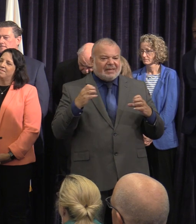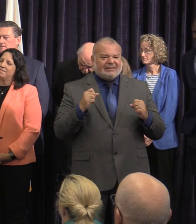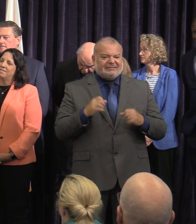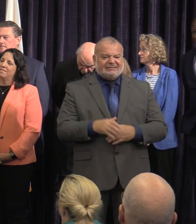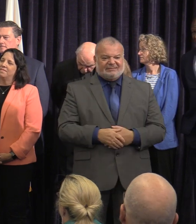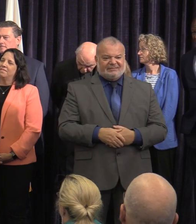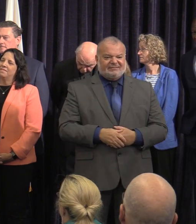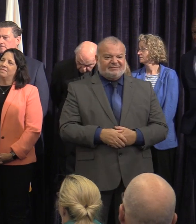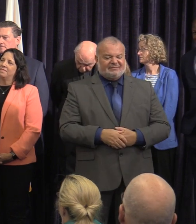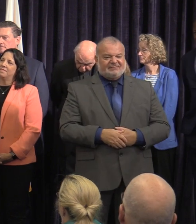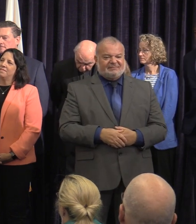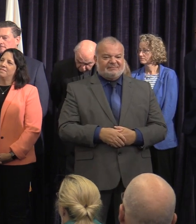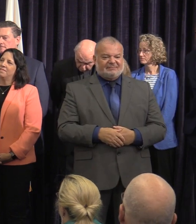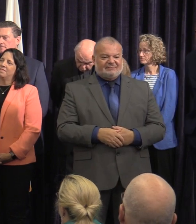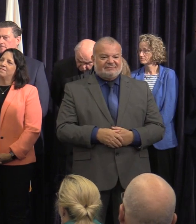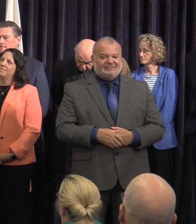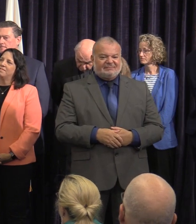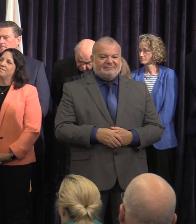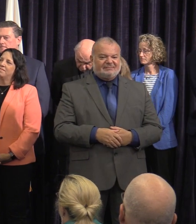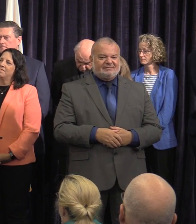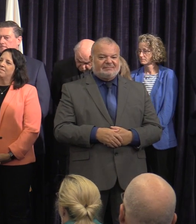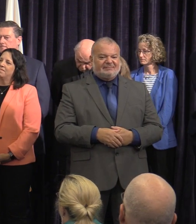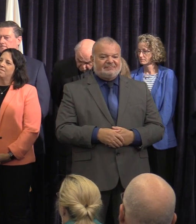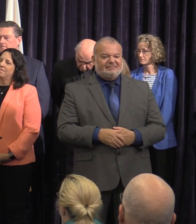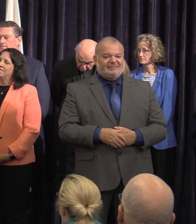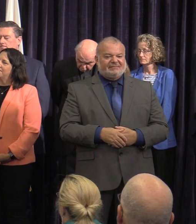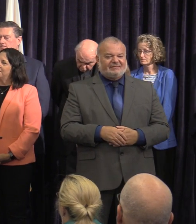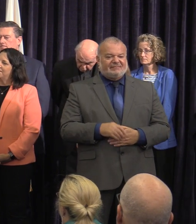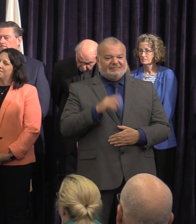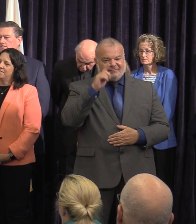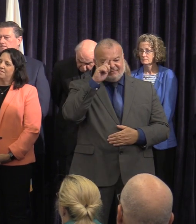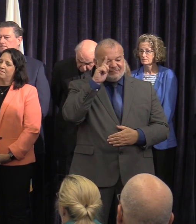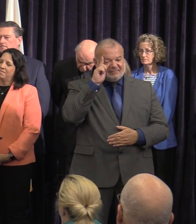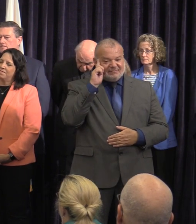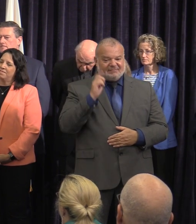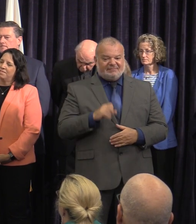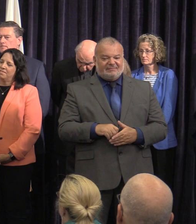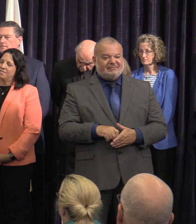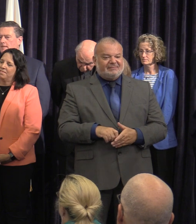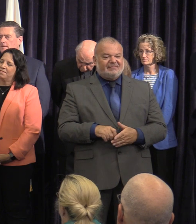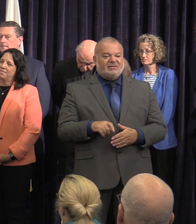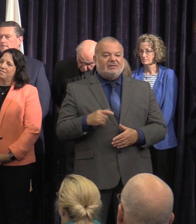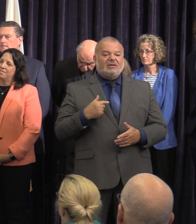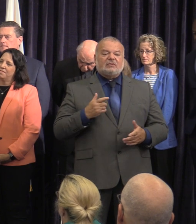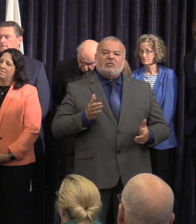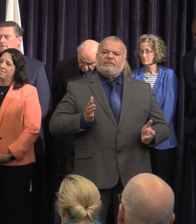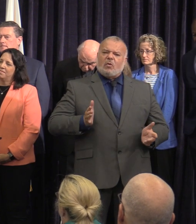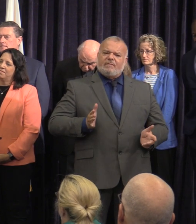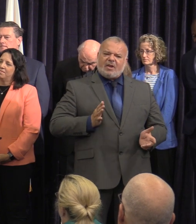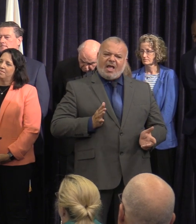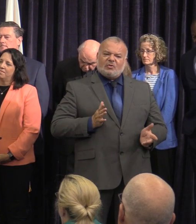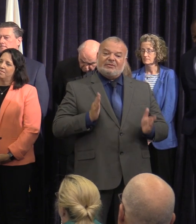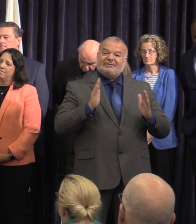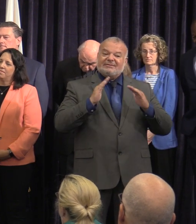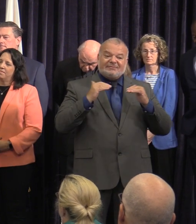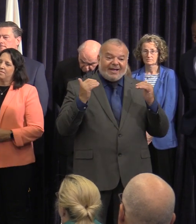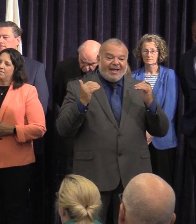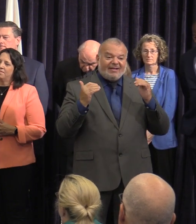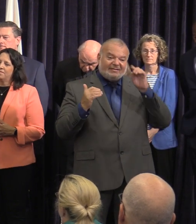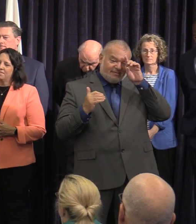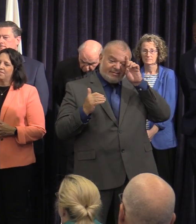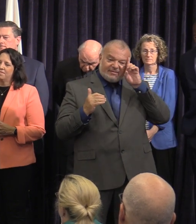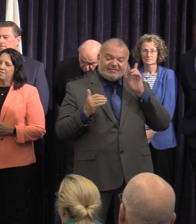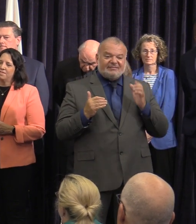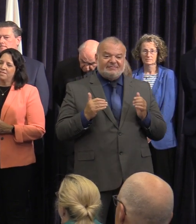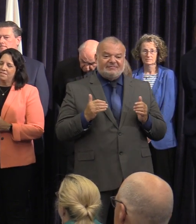there with his soul and his politeness, smiling every day and